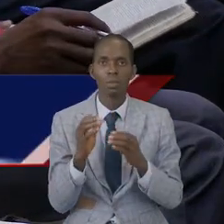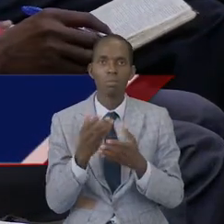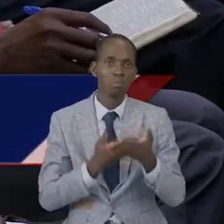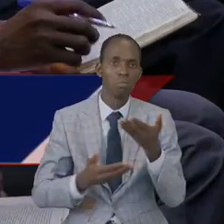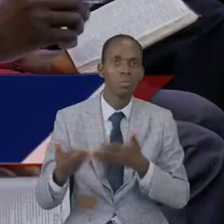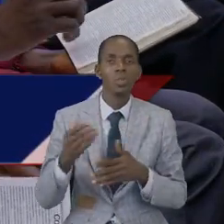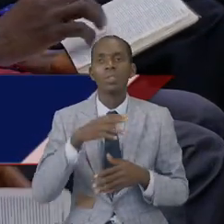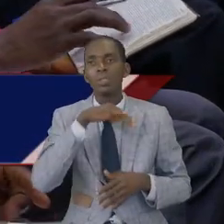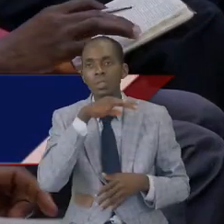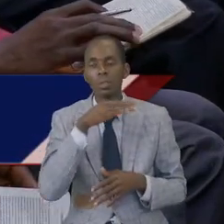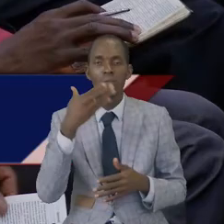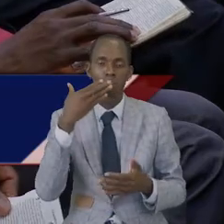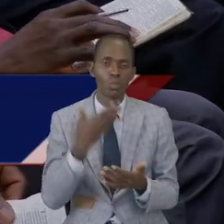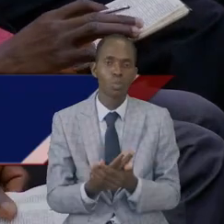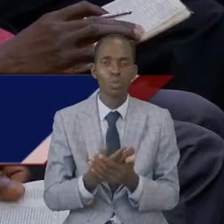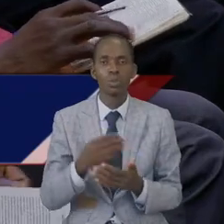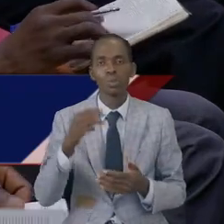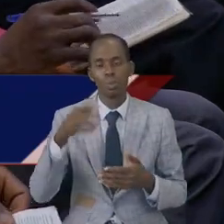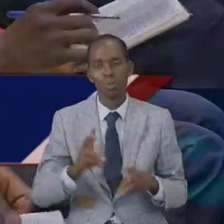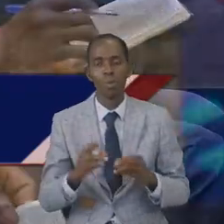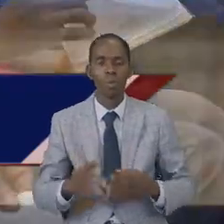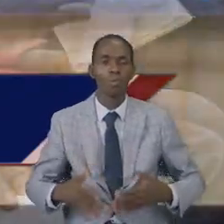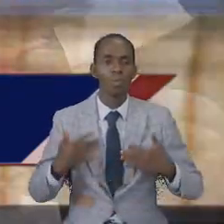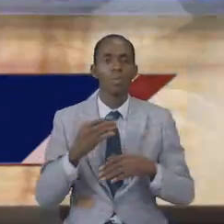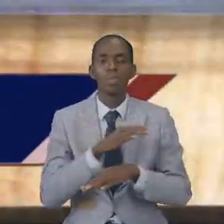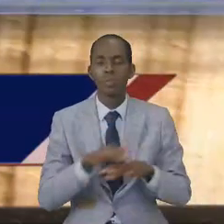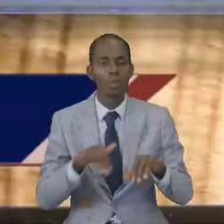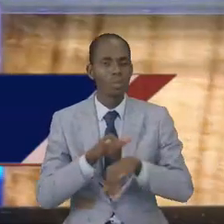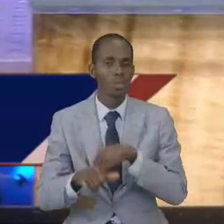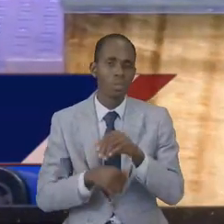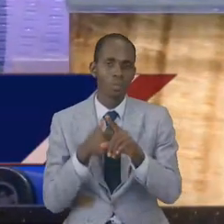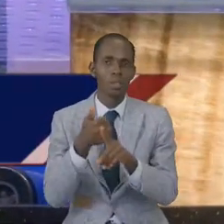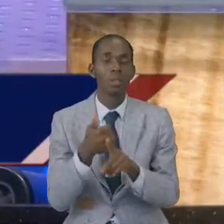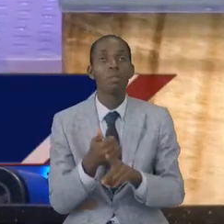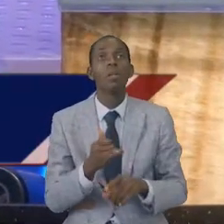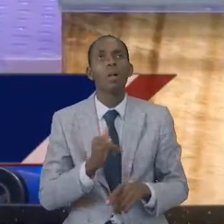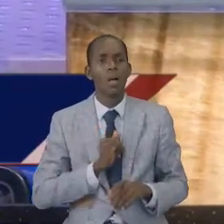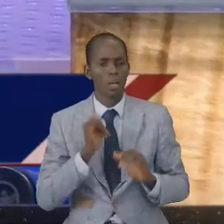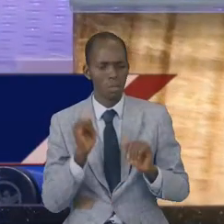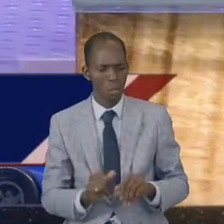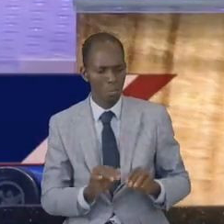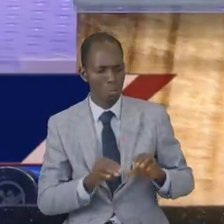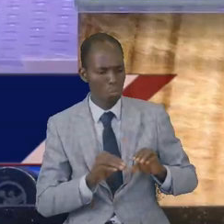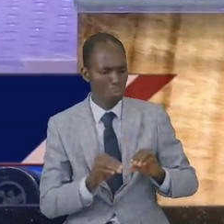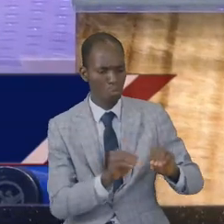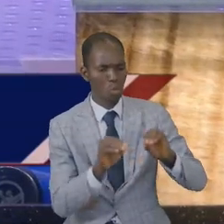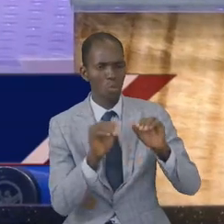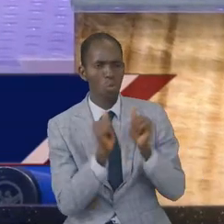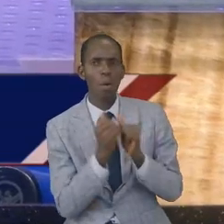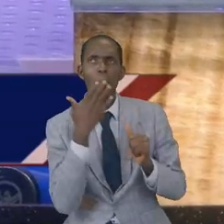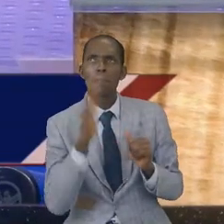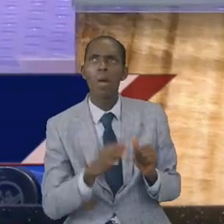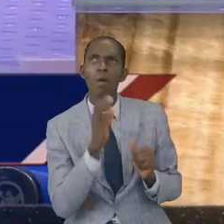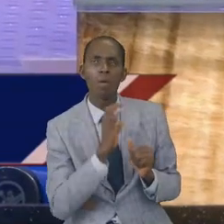corrupt good manners. It says, don't deceive yourself. I can move in the gang and they will